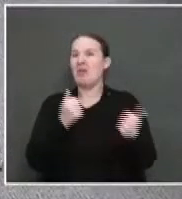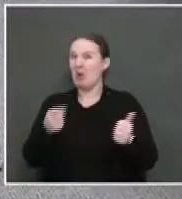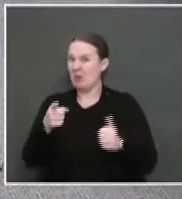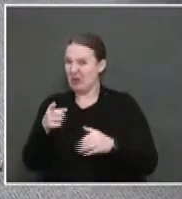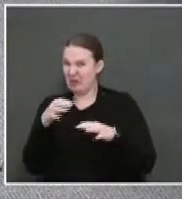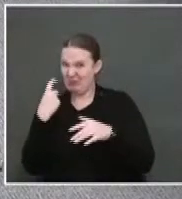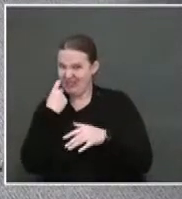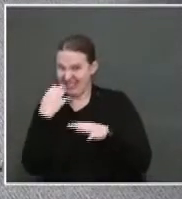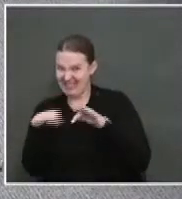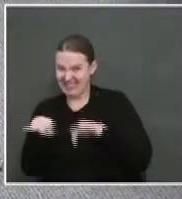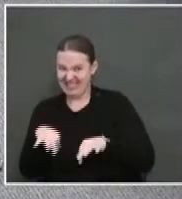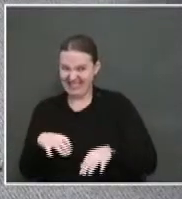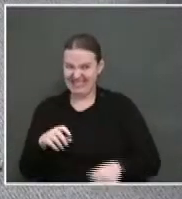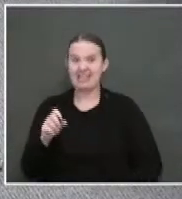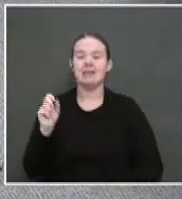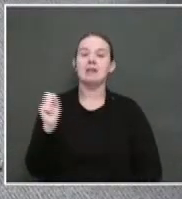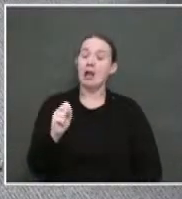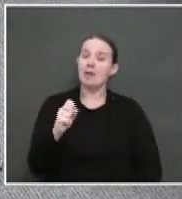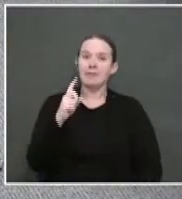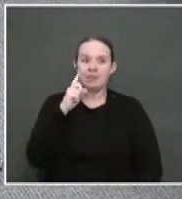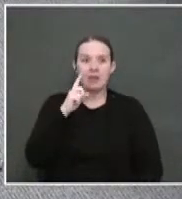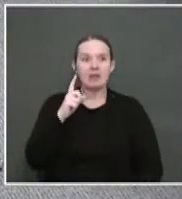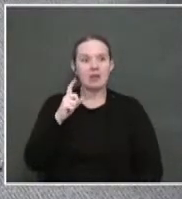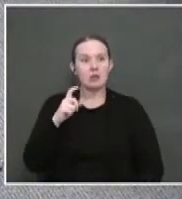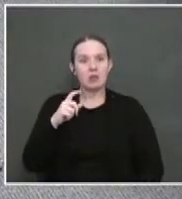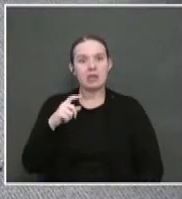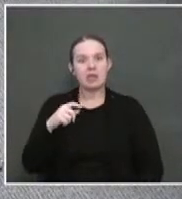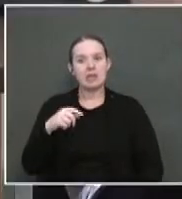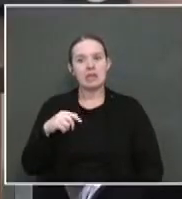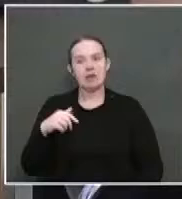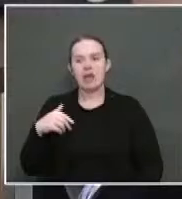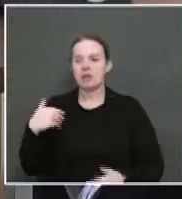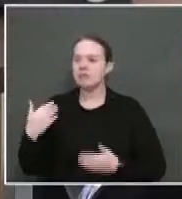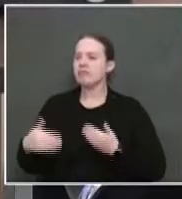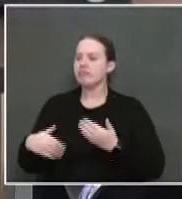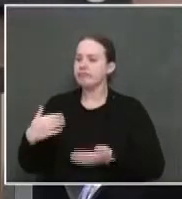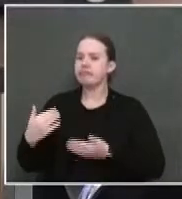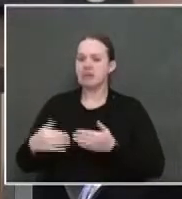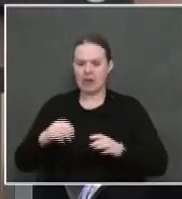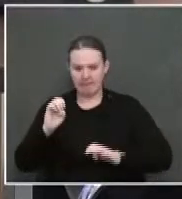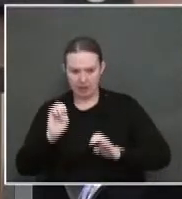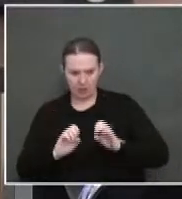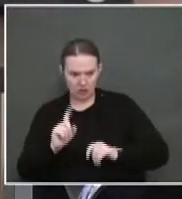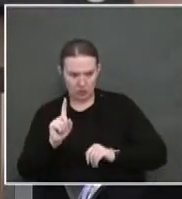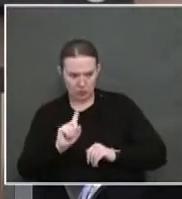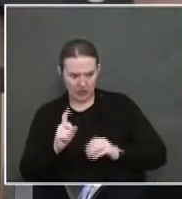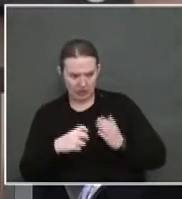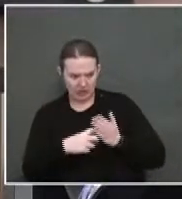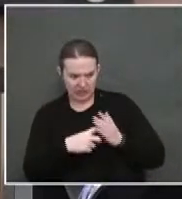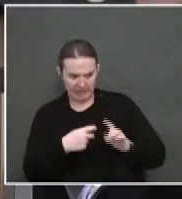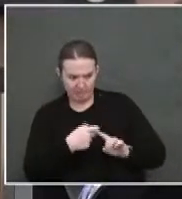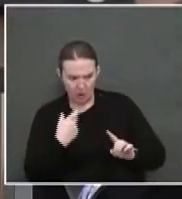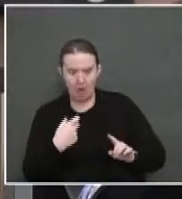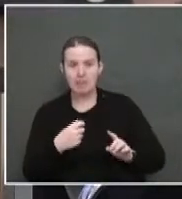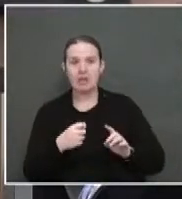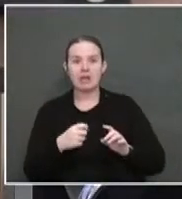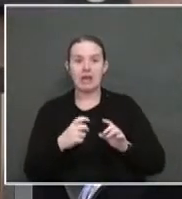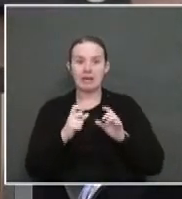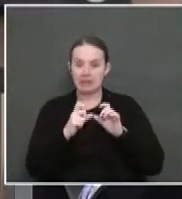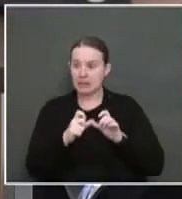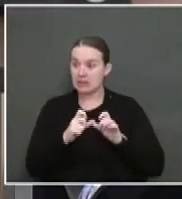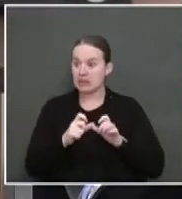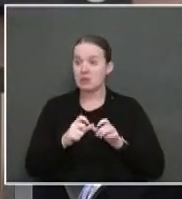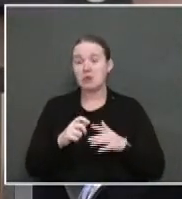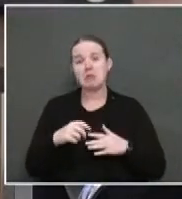we're going to have an ongoing evaluation of where the citations are coming from and continually be adding